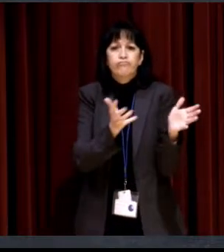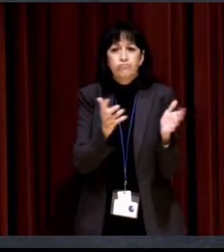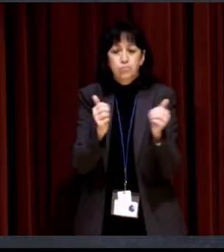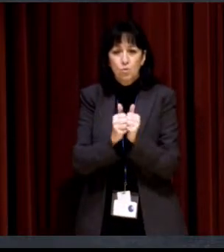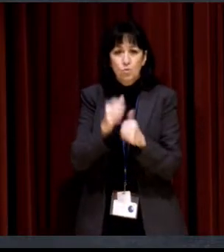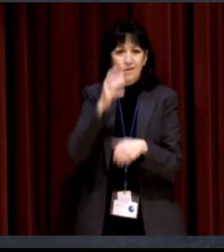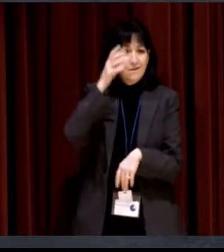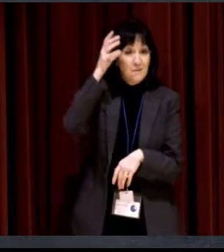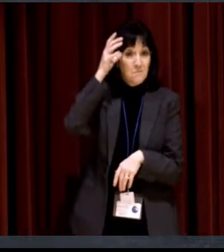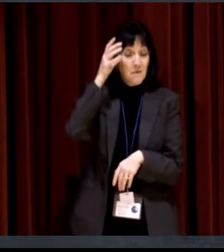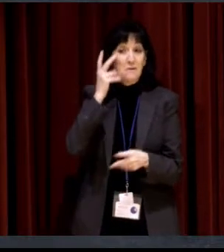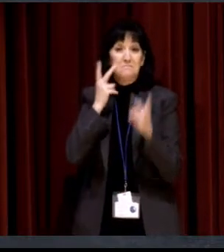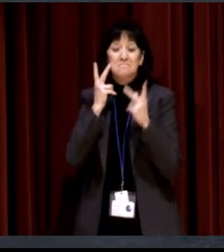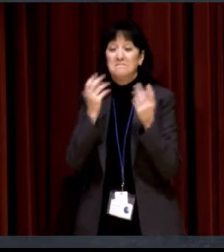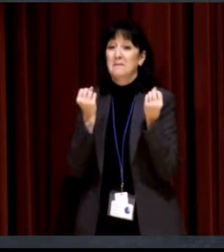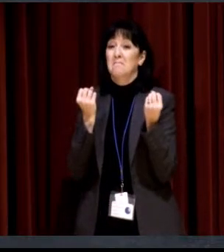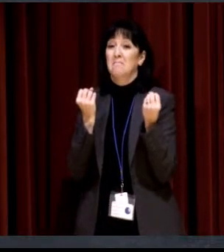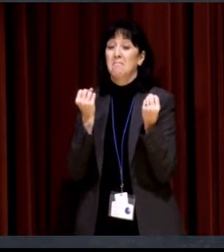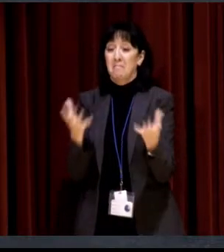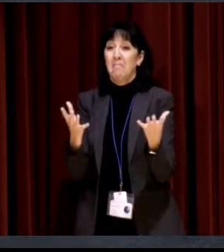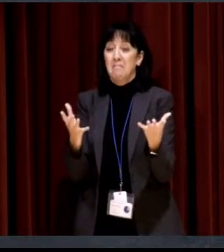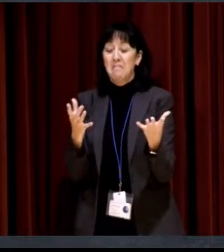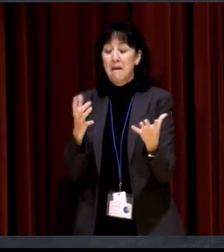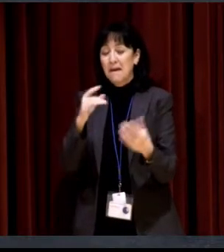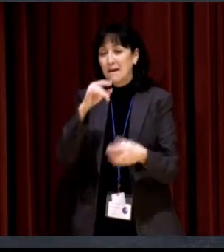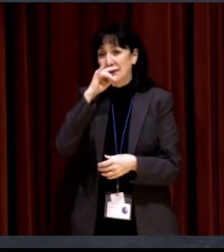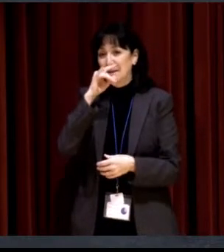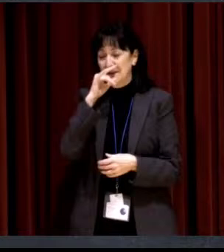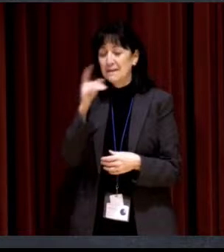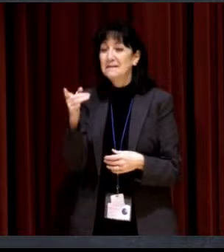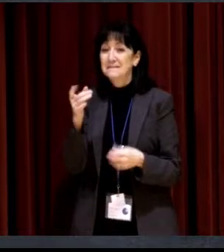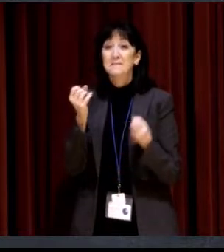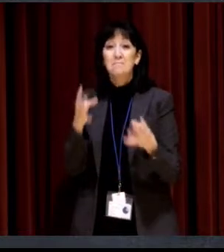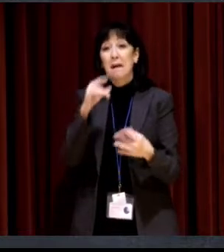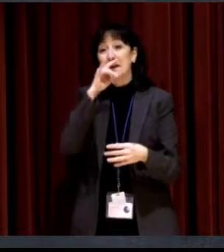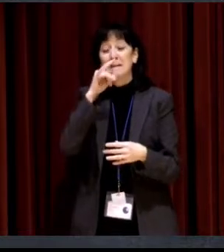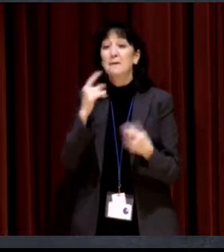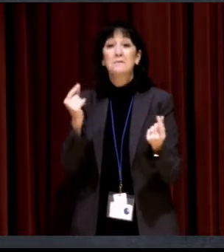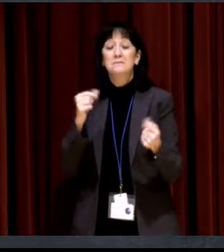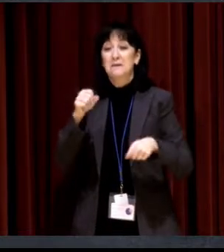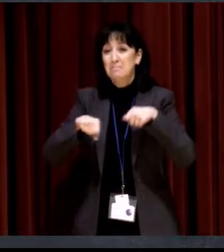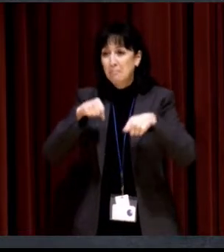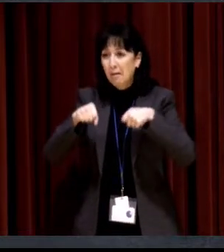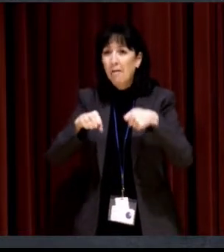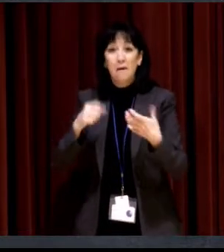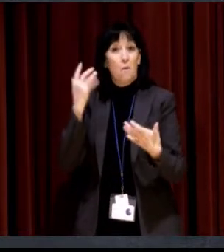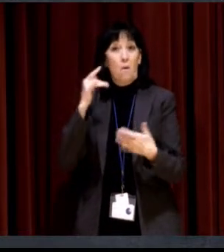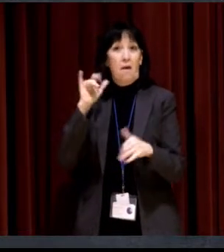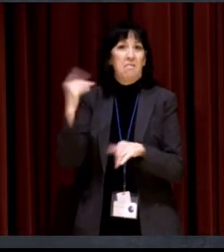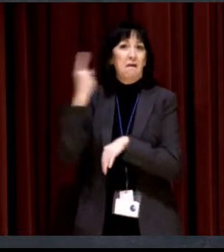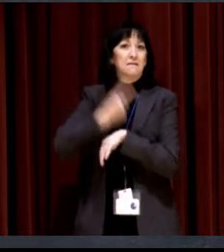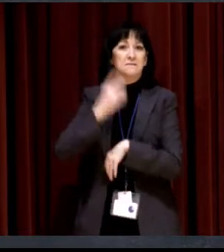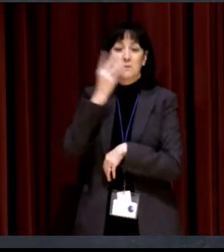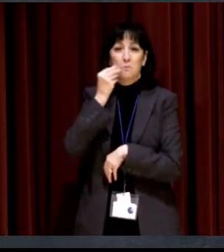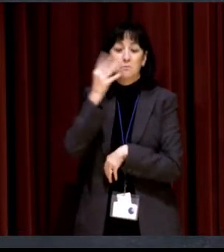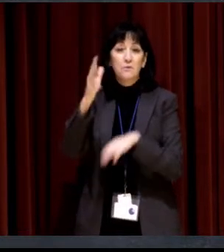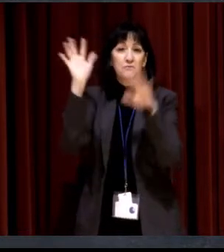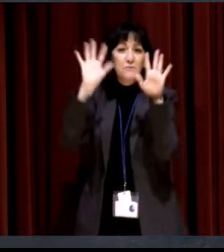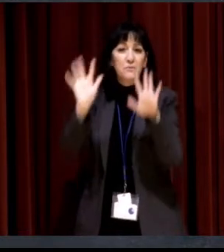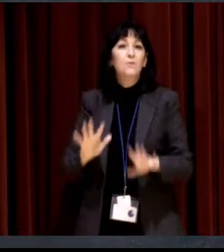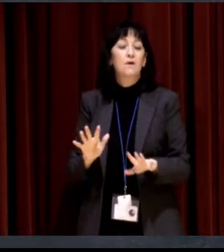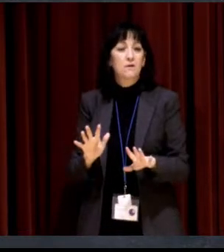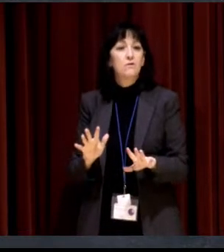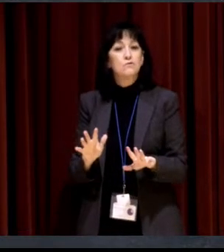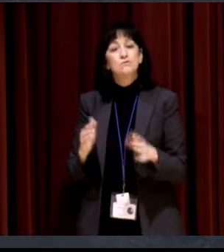parents, kids. We saw a lot of kids out on their bicycles that day. It was a beautiful day. And we're going to continue to do that. We have a team doing that on the